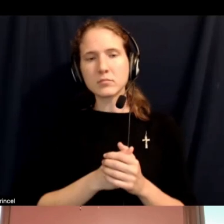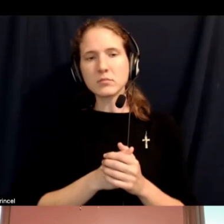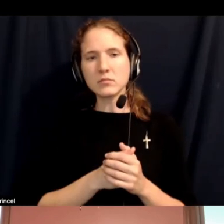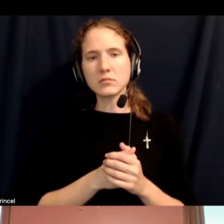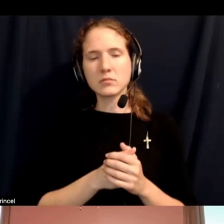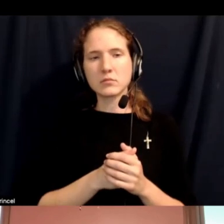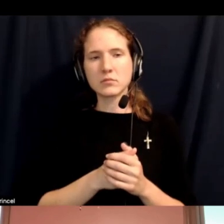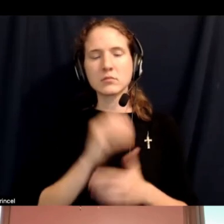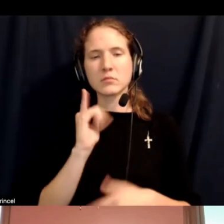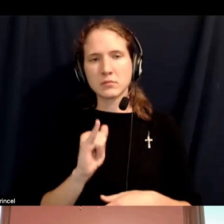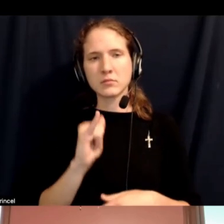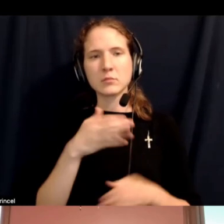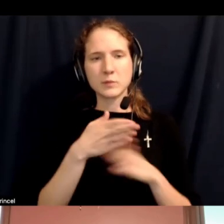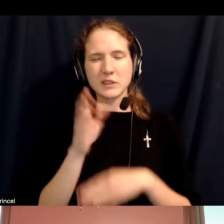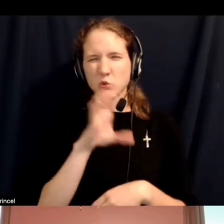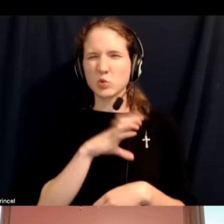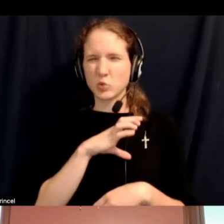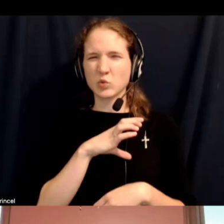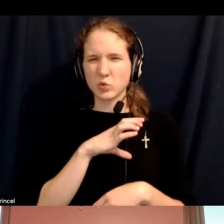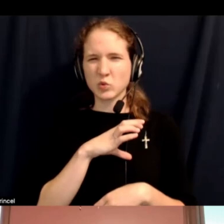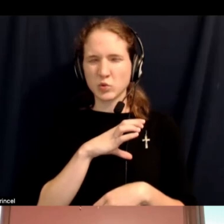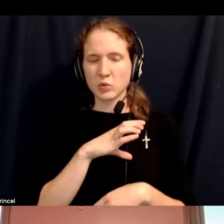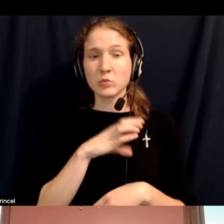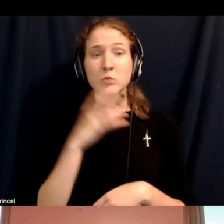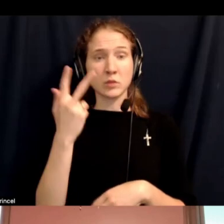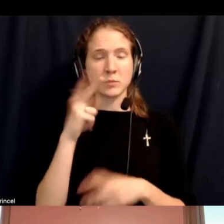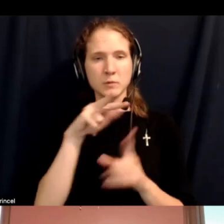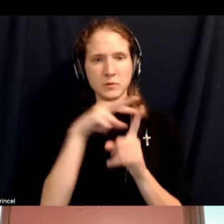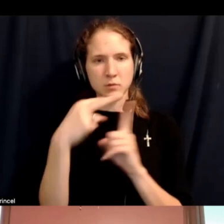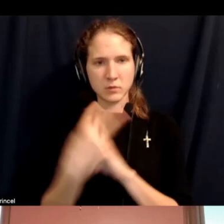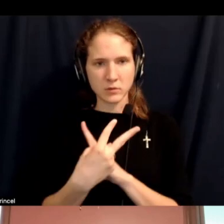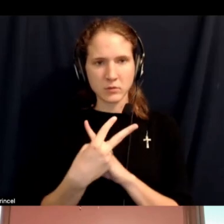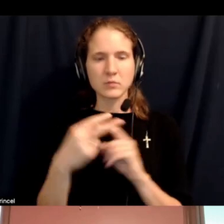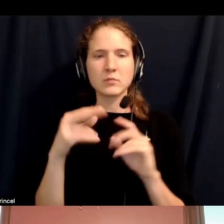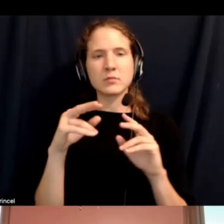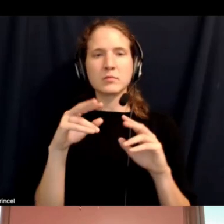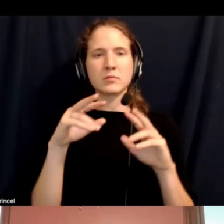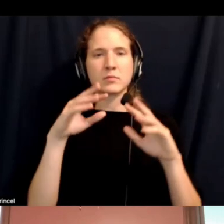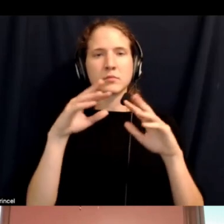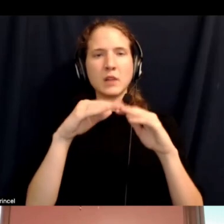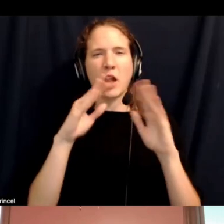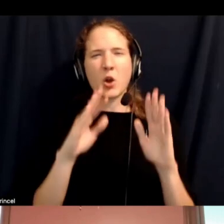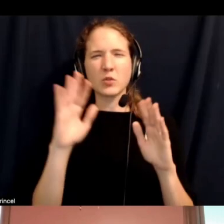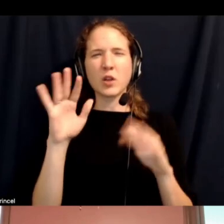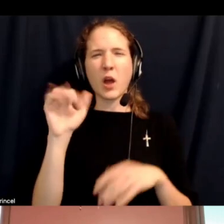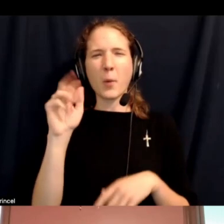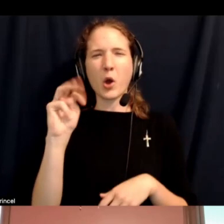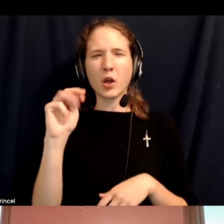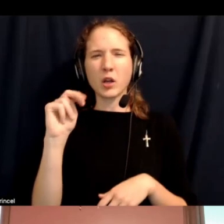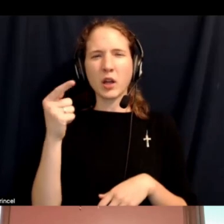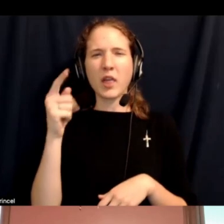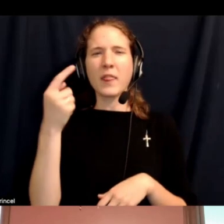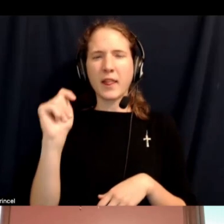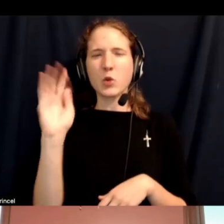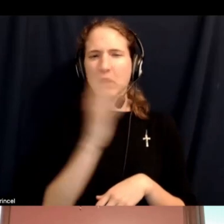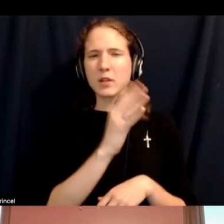that's how the main character, and there are 3 points of view of A House Among the Trees, is this woman who on the first page of that